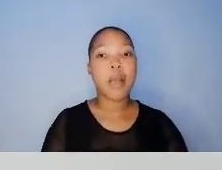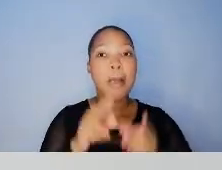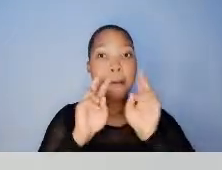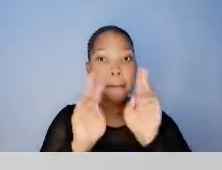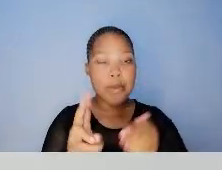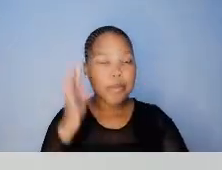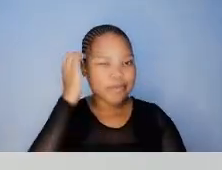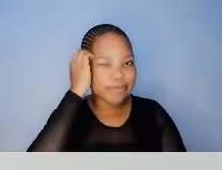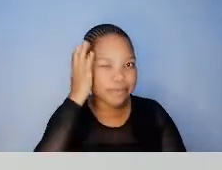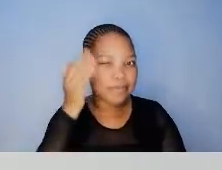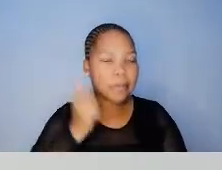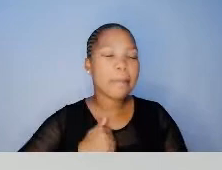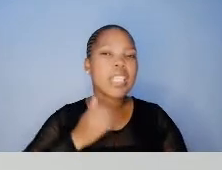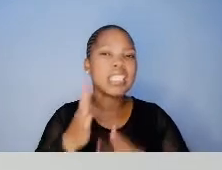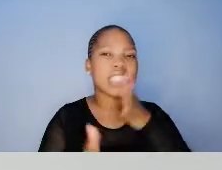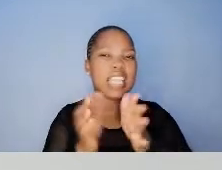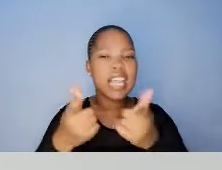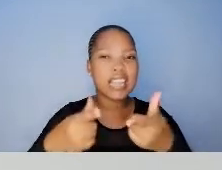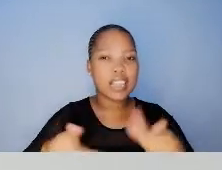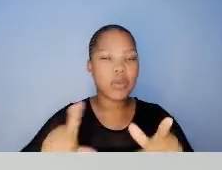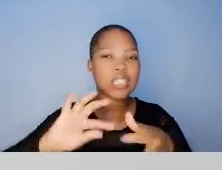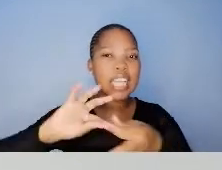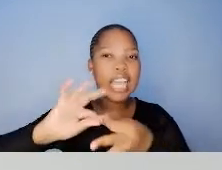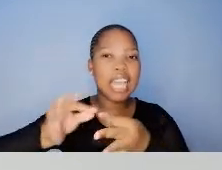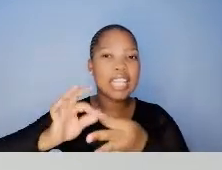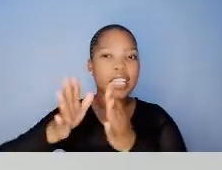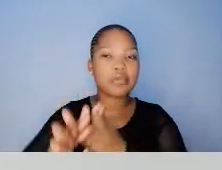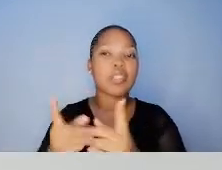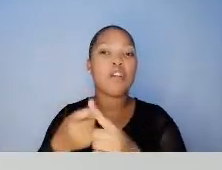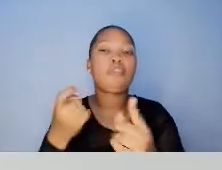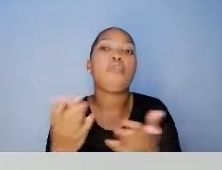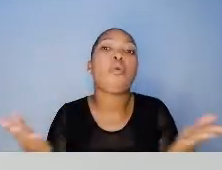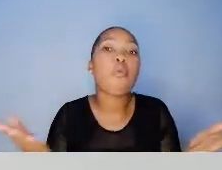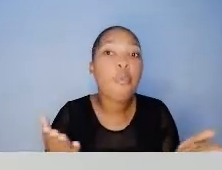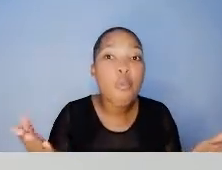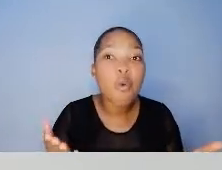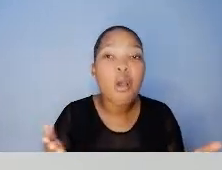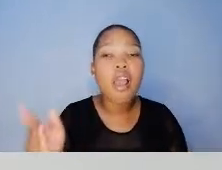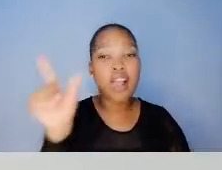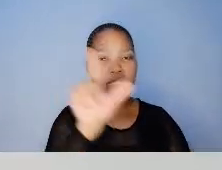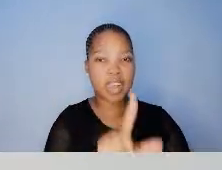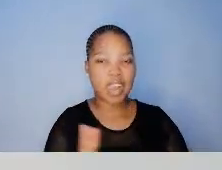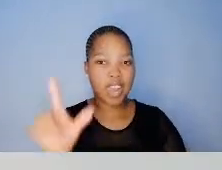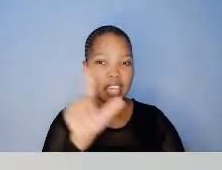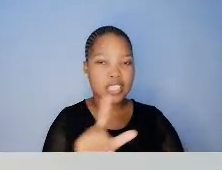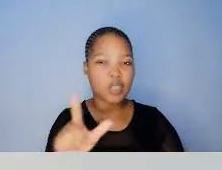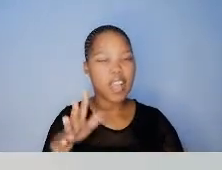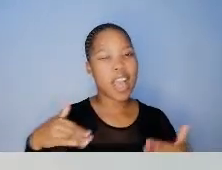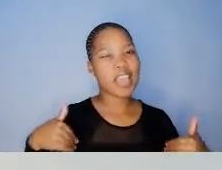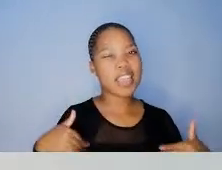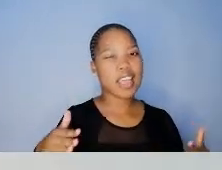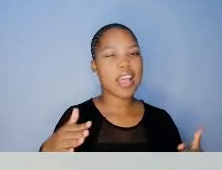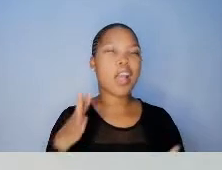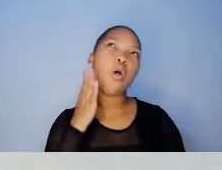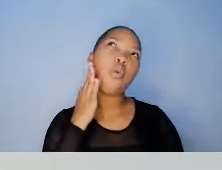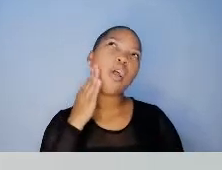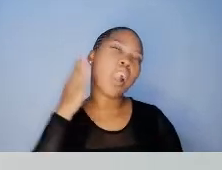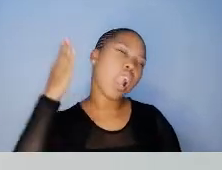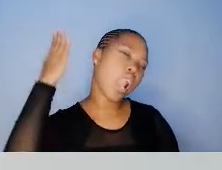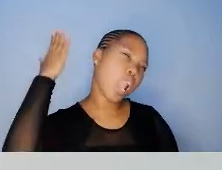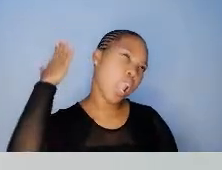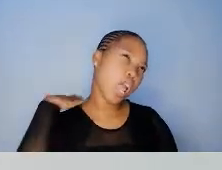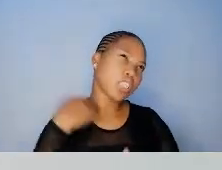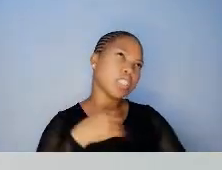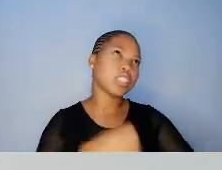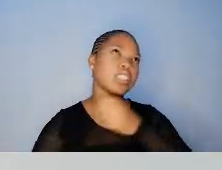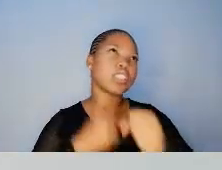those who don't know, I am a sign language interpreter, a Lesotho sign language interpreter for that matter. So it all started last